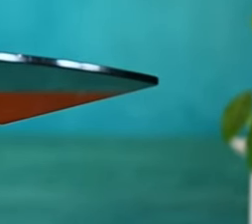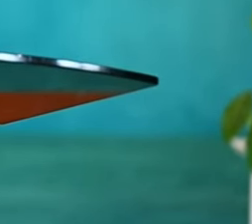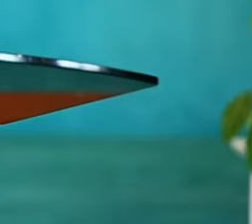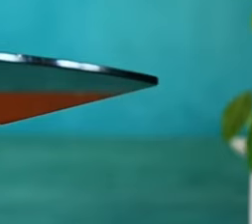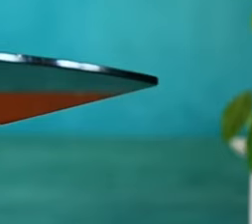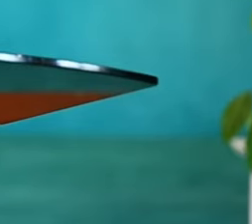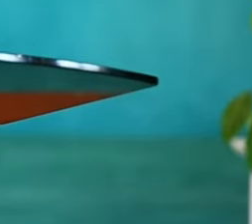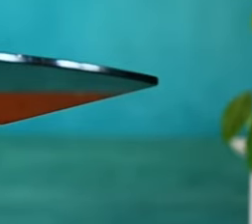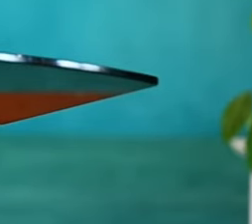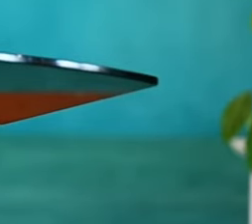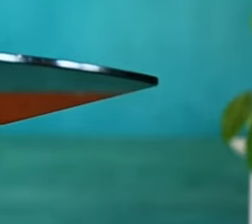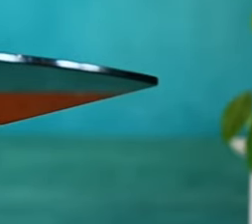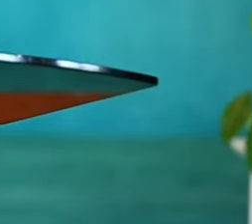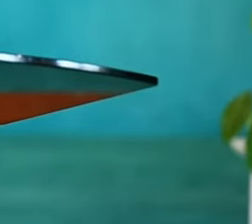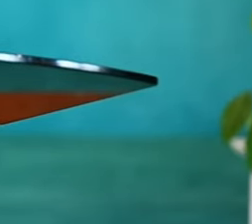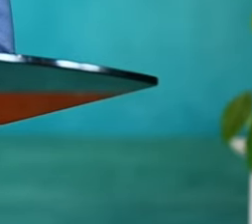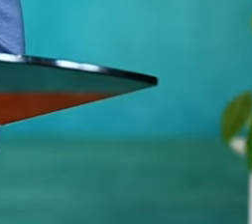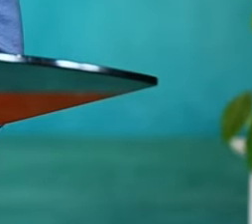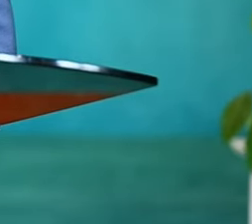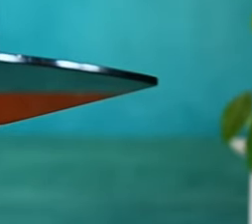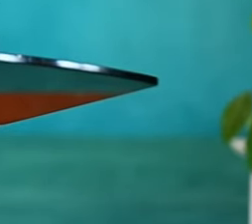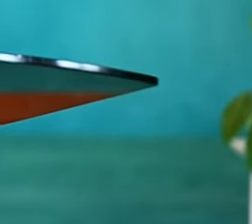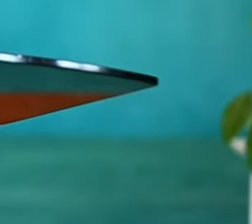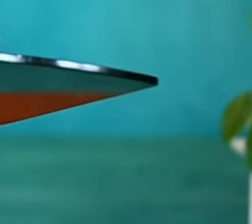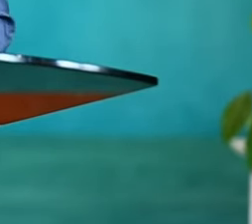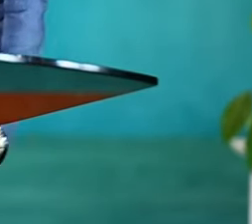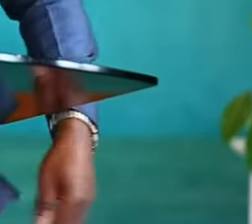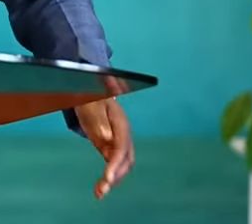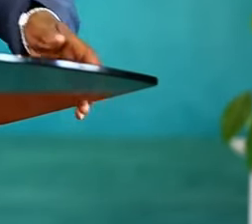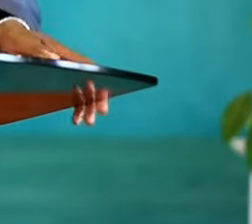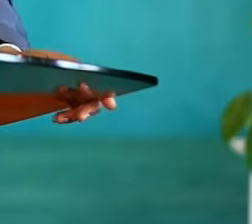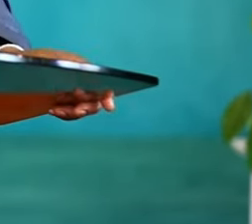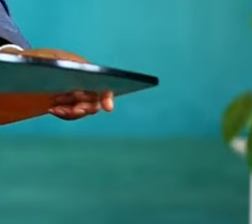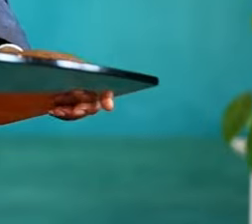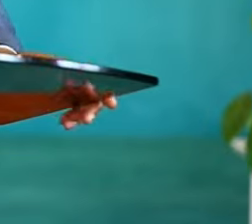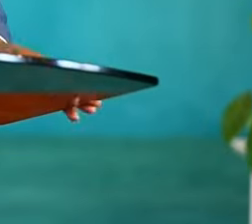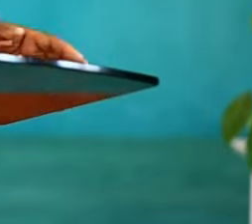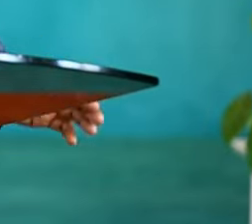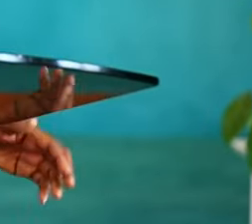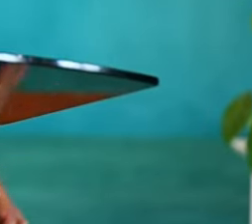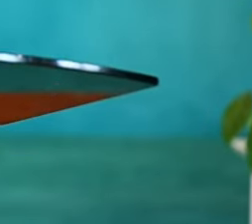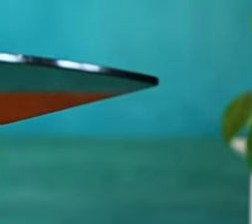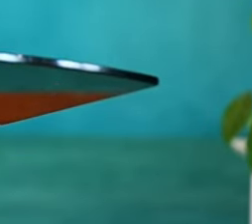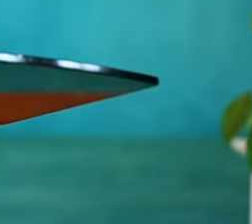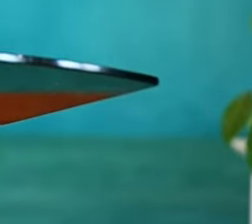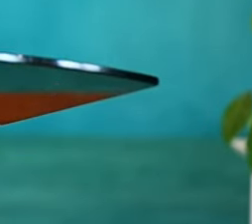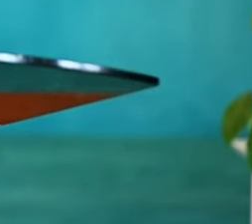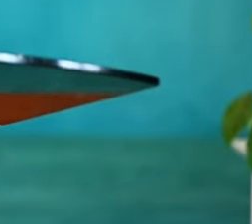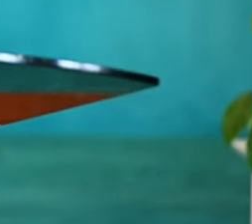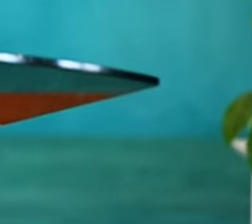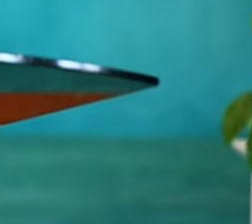our side when men rose up against us, then they would have swallowed us alive.